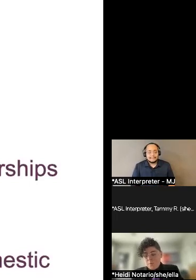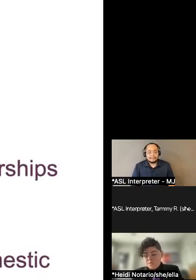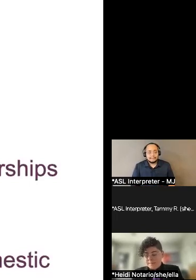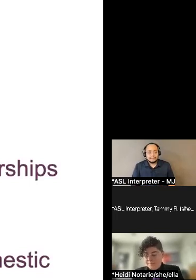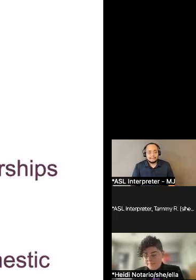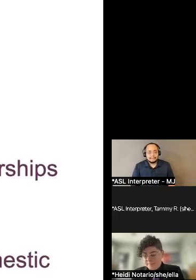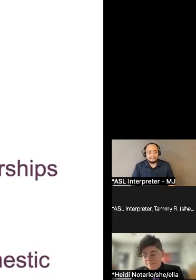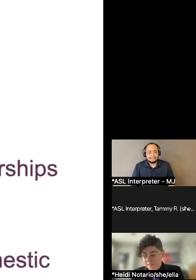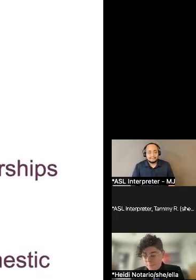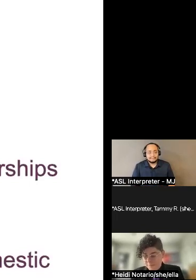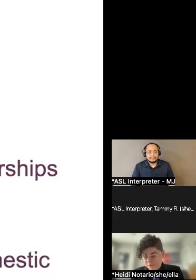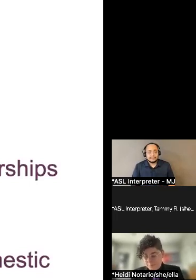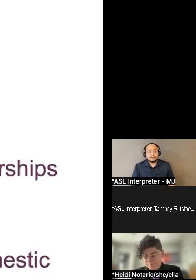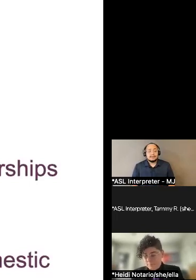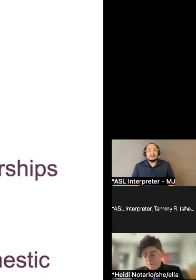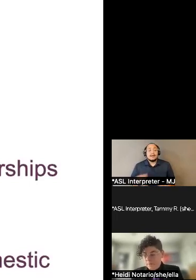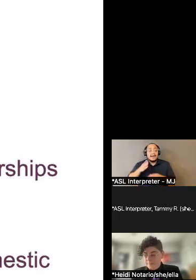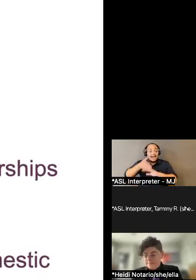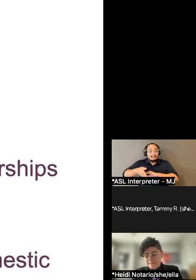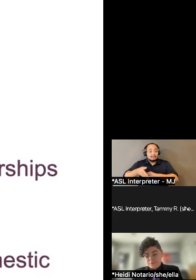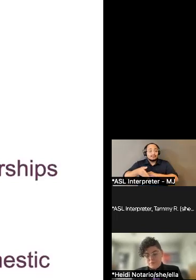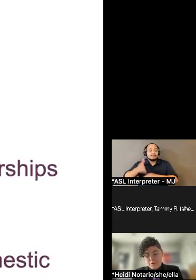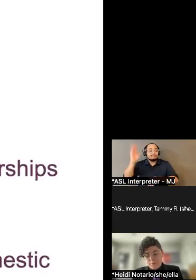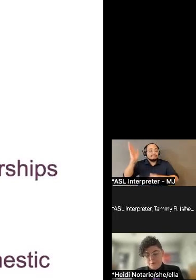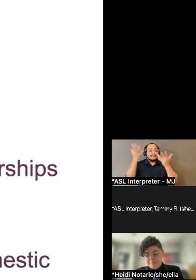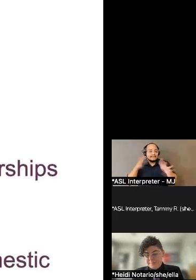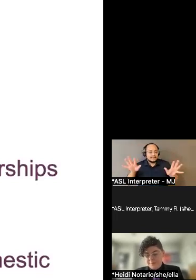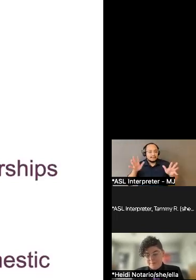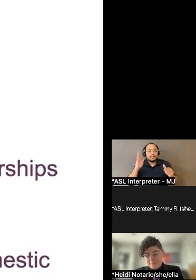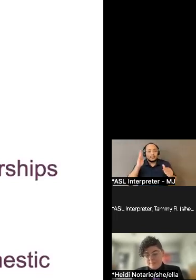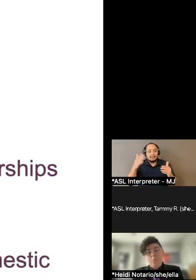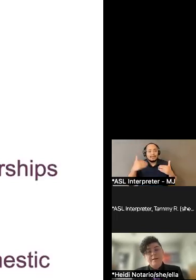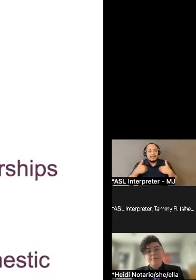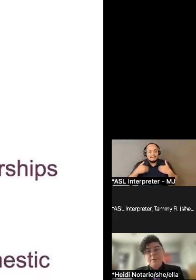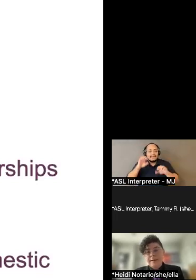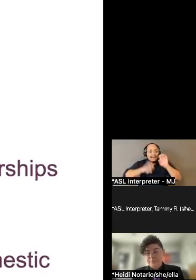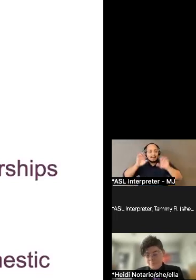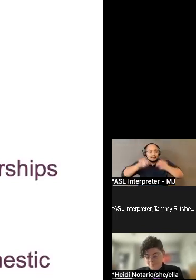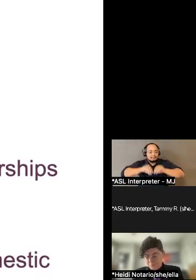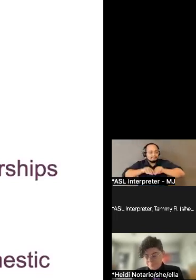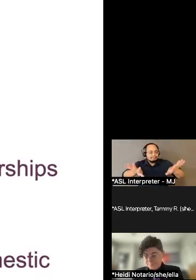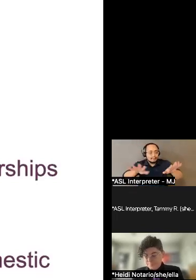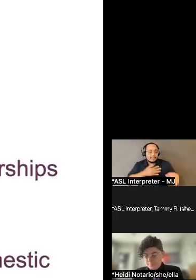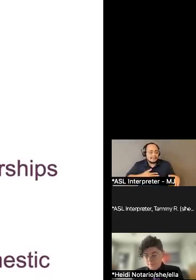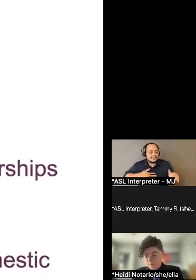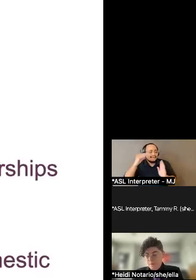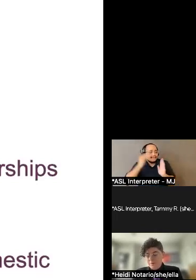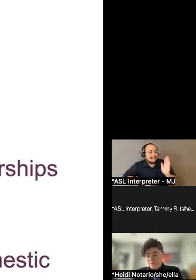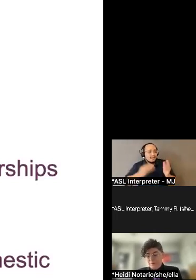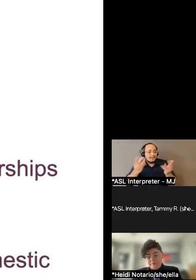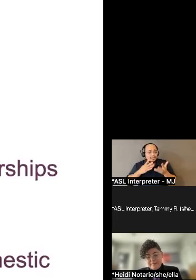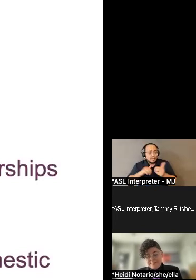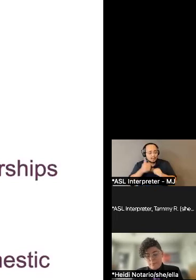our post-event evaluation. Please let us know your experience and ways we can improve.